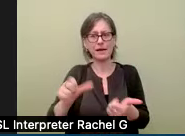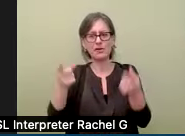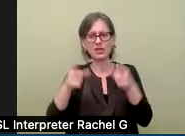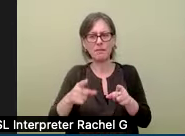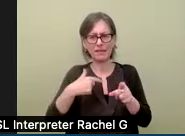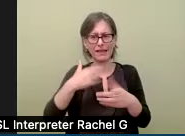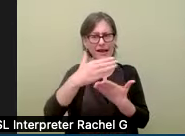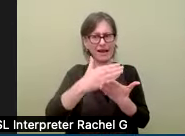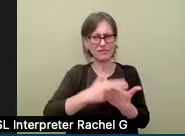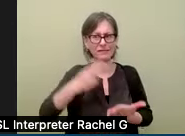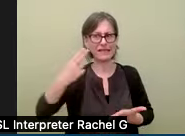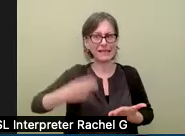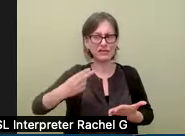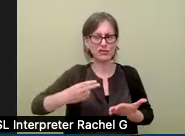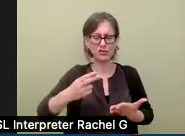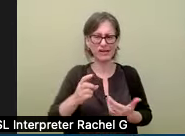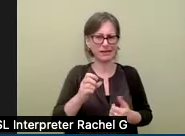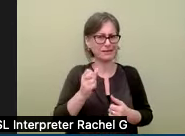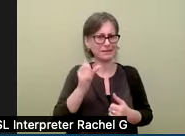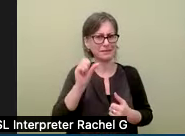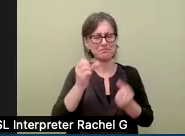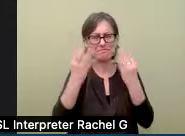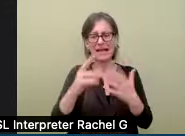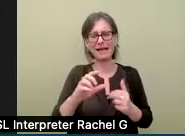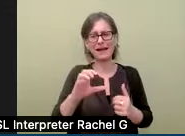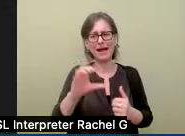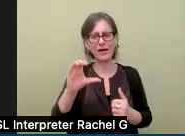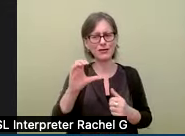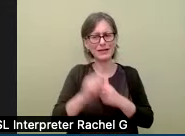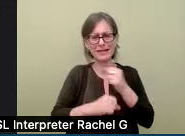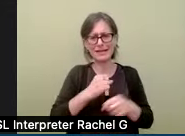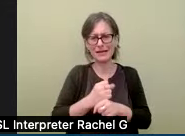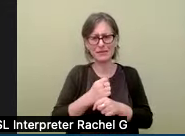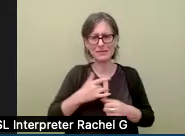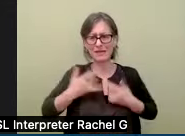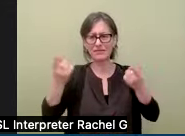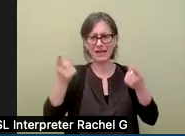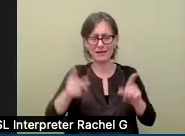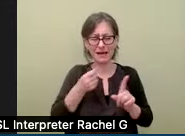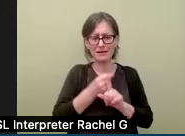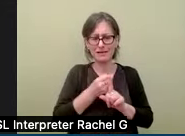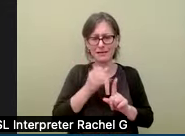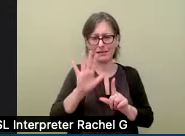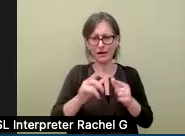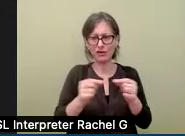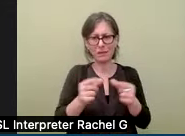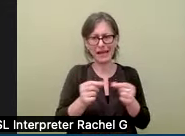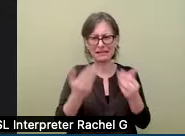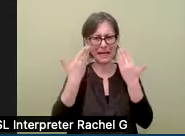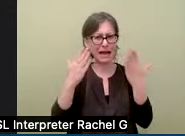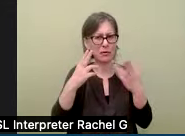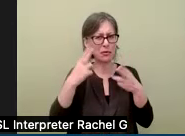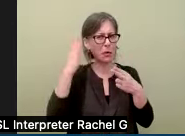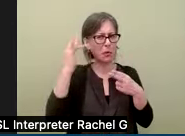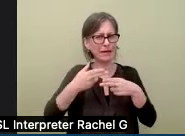that dates back hundreds and hundreds of years on tsunami events in Japan. I don't know why they call